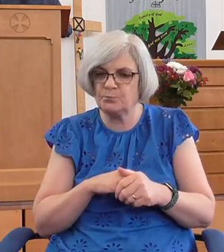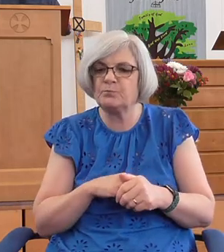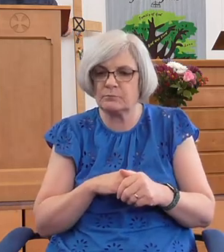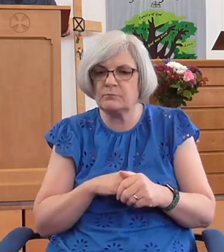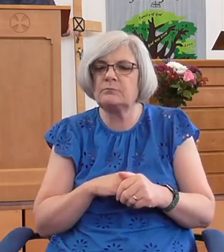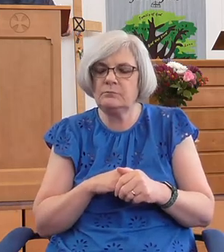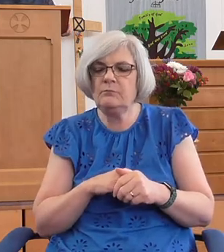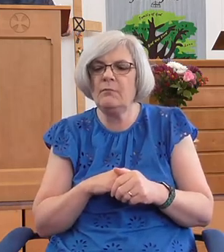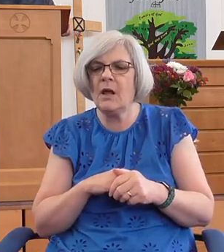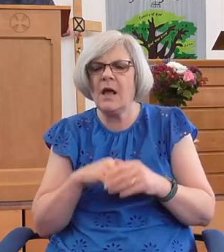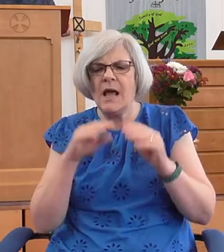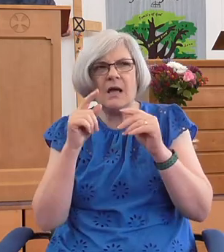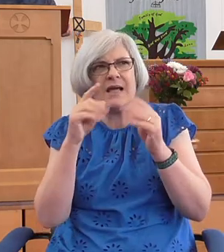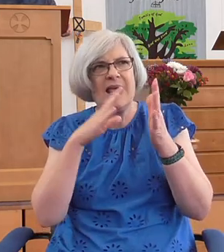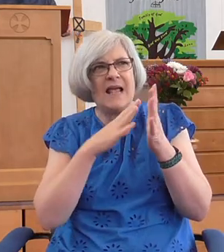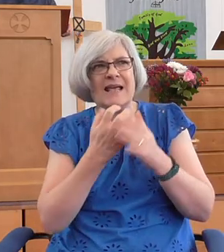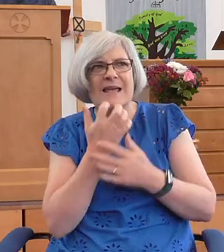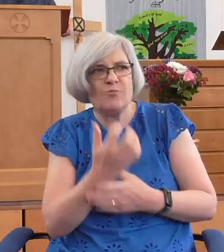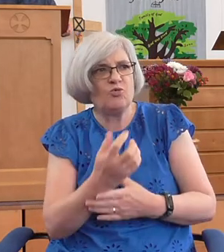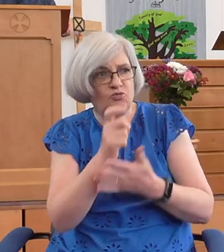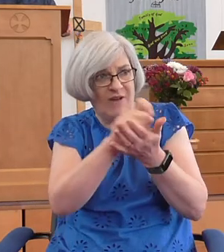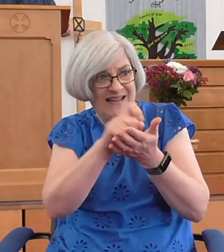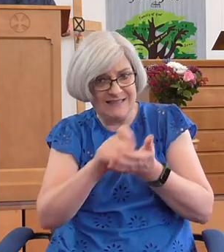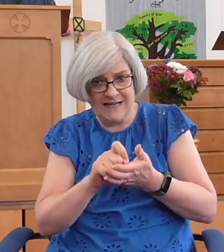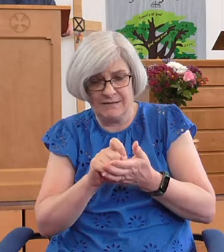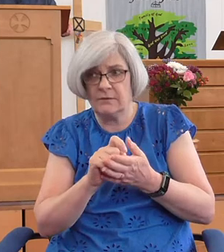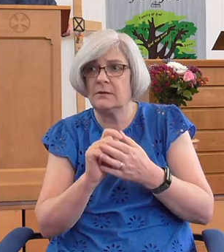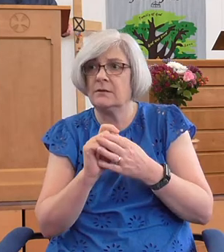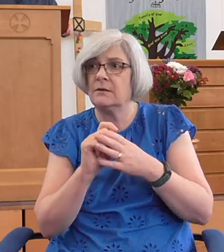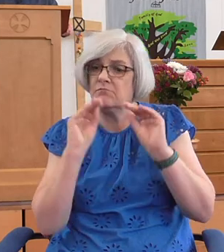He too teaches perseverance.